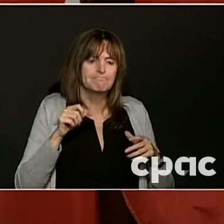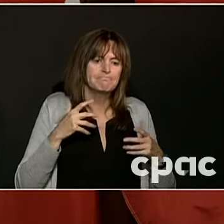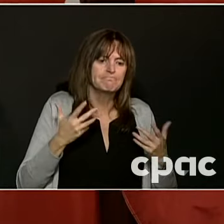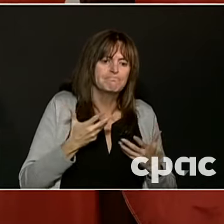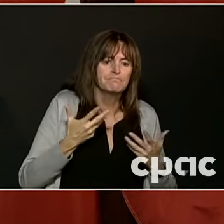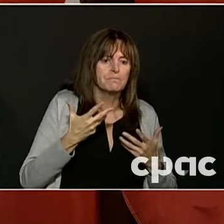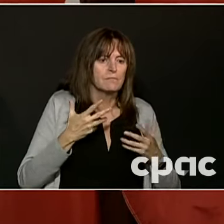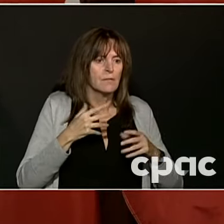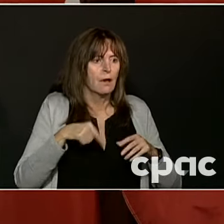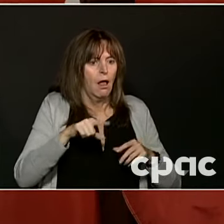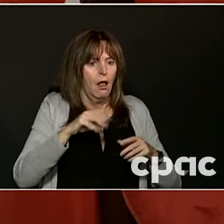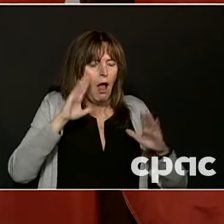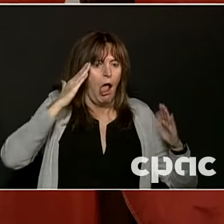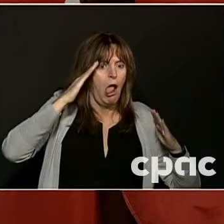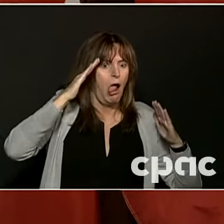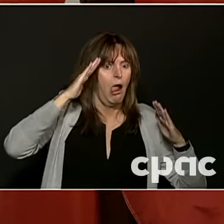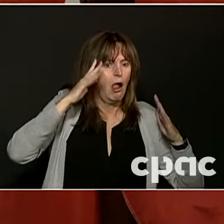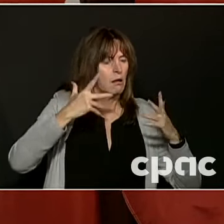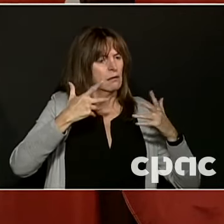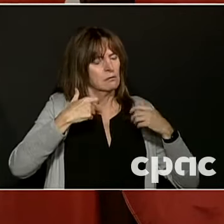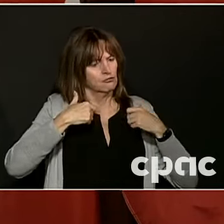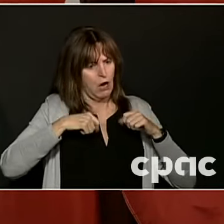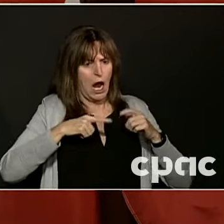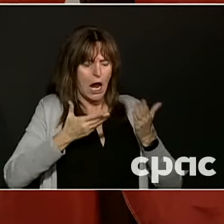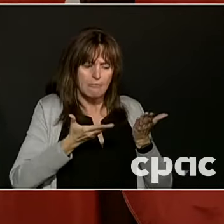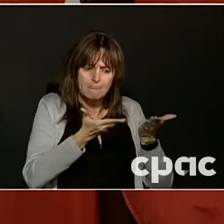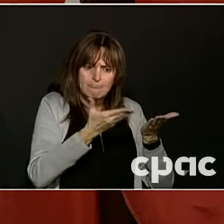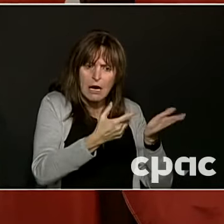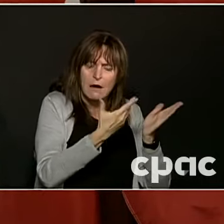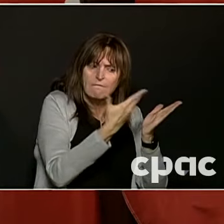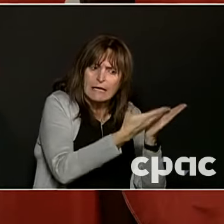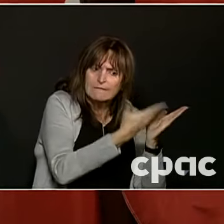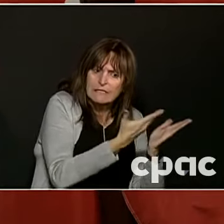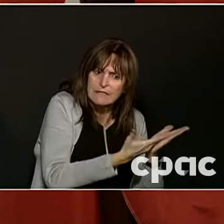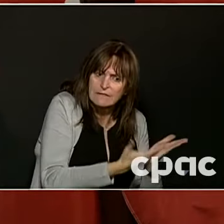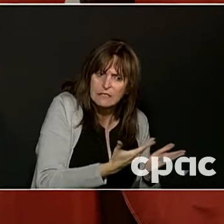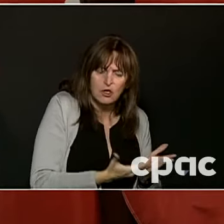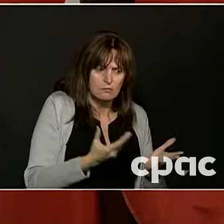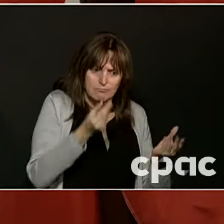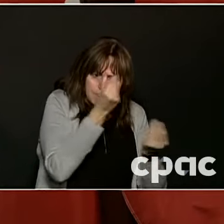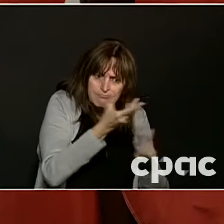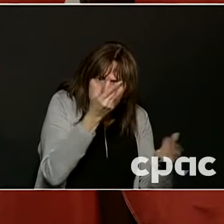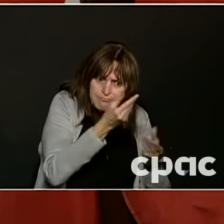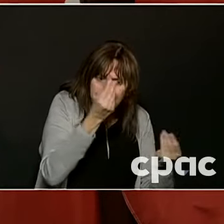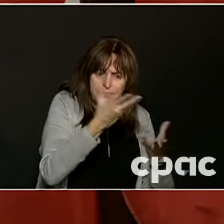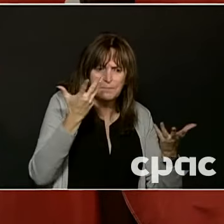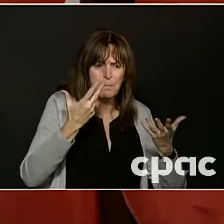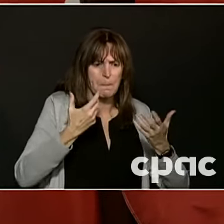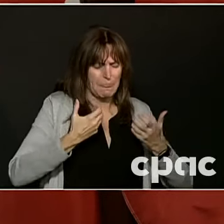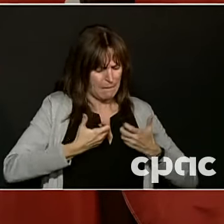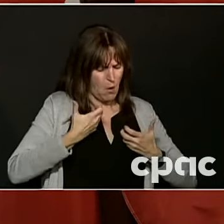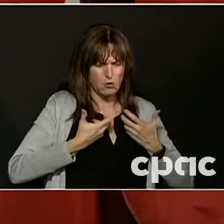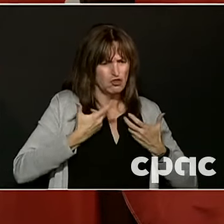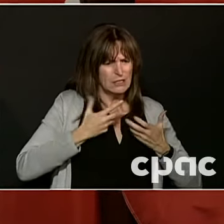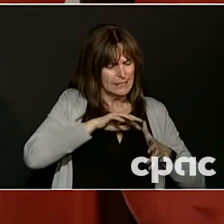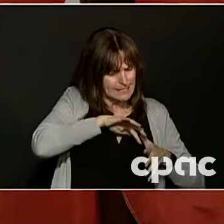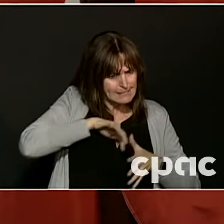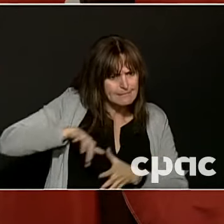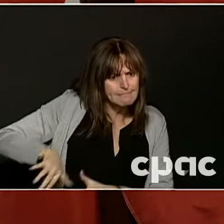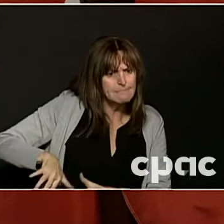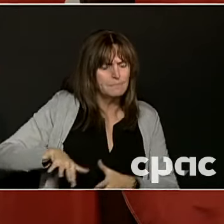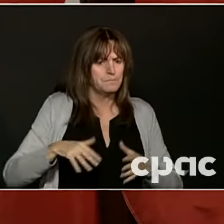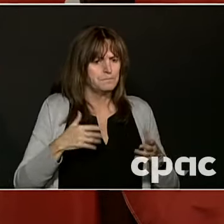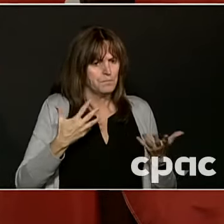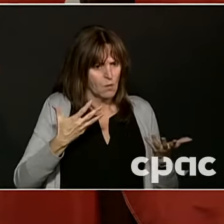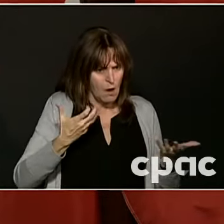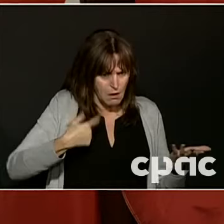and evidence and facts here. Emotionally, those are other things there, but we want you as the public to know